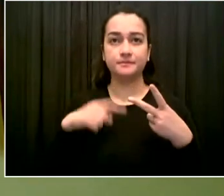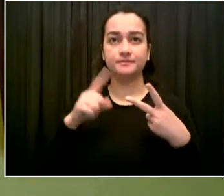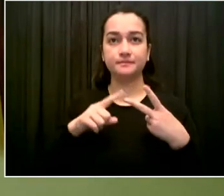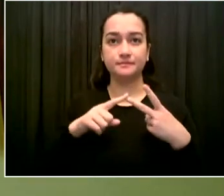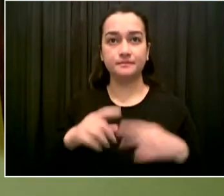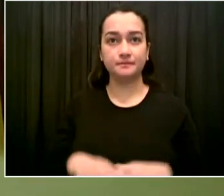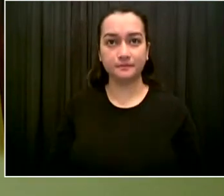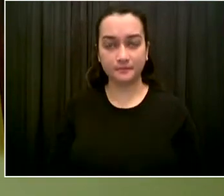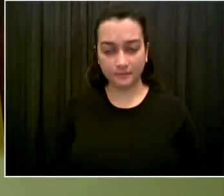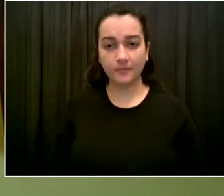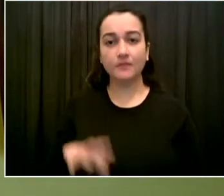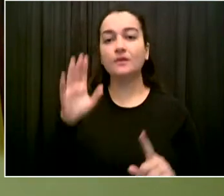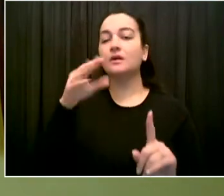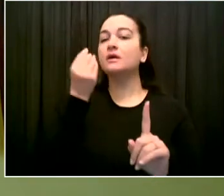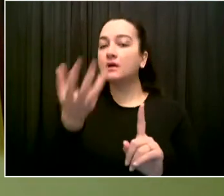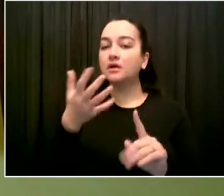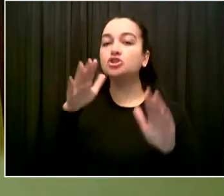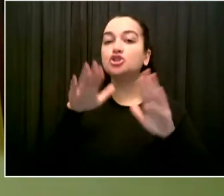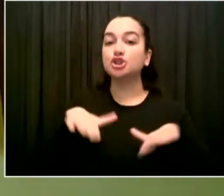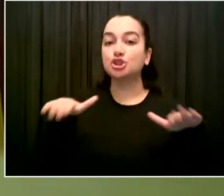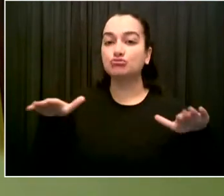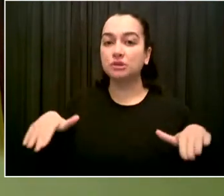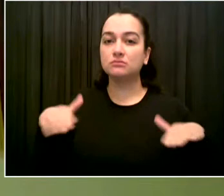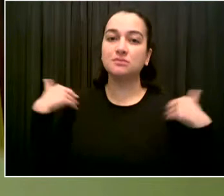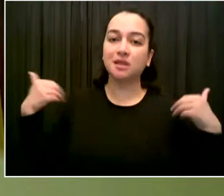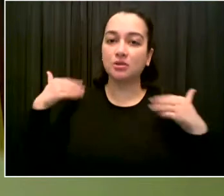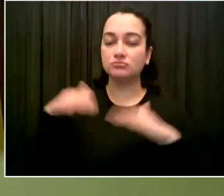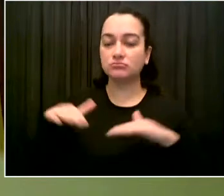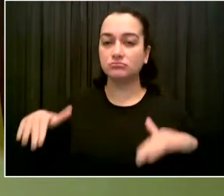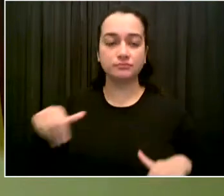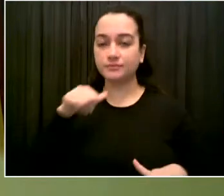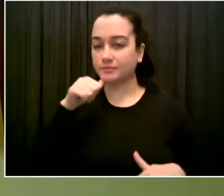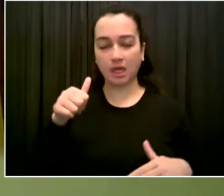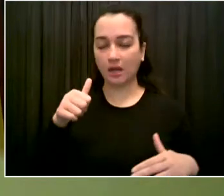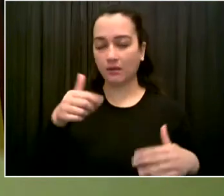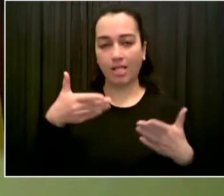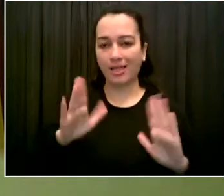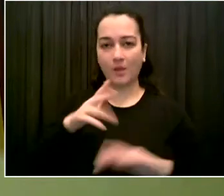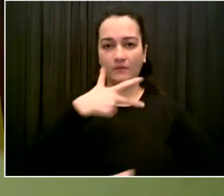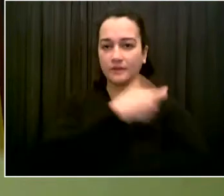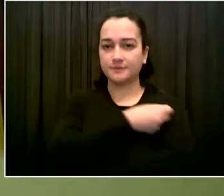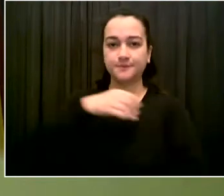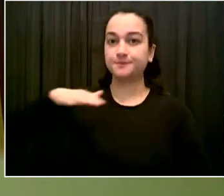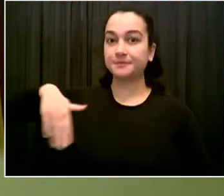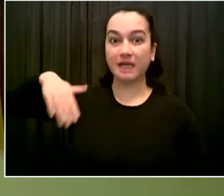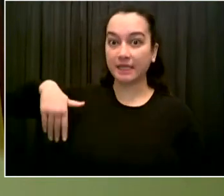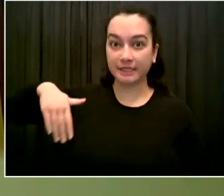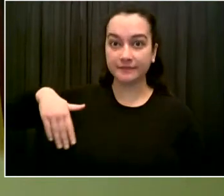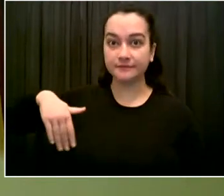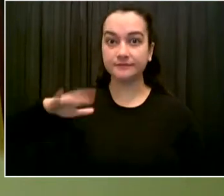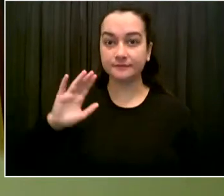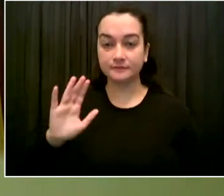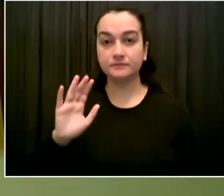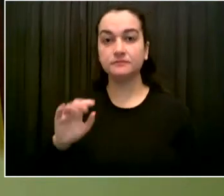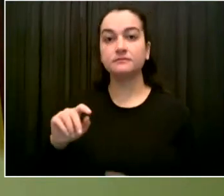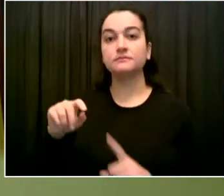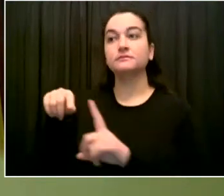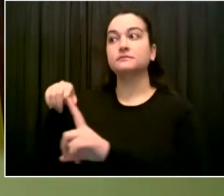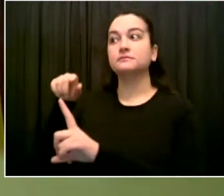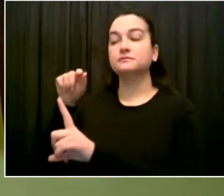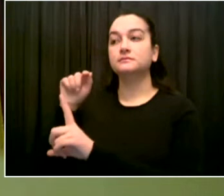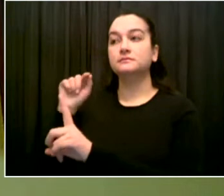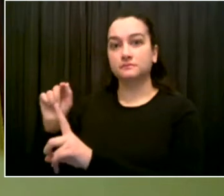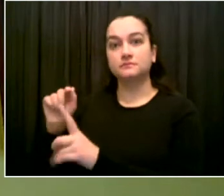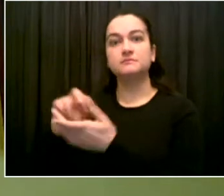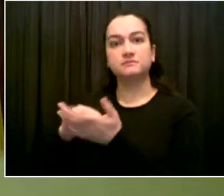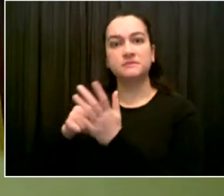where vaccine supply, greatly exceeds demand, so that any adult who hasn't gotten vaccinated yet, and maybe they